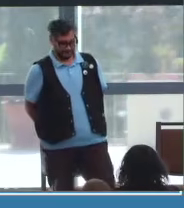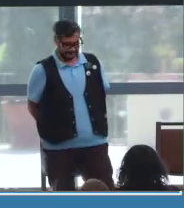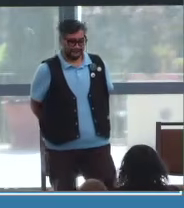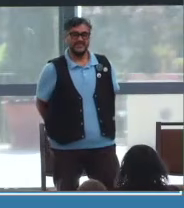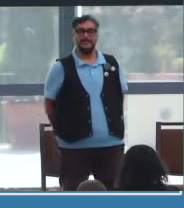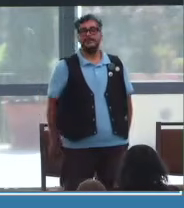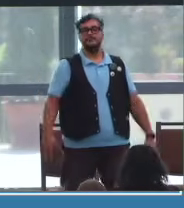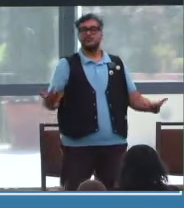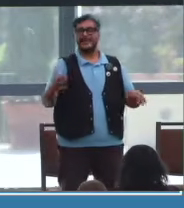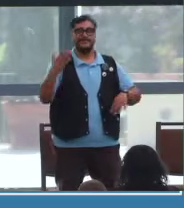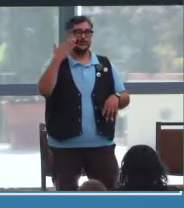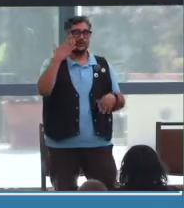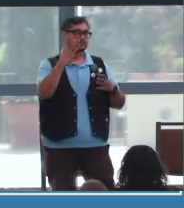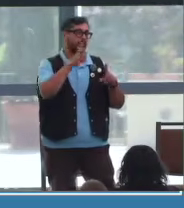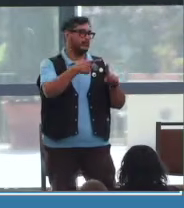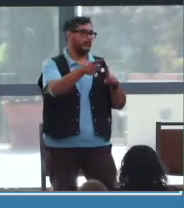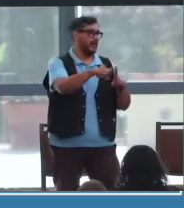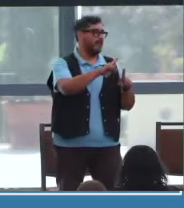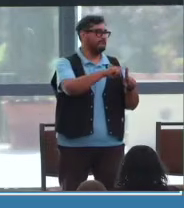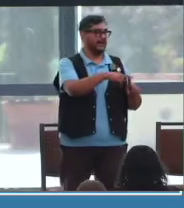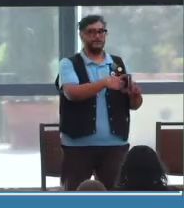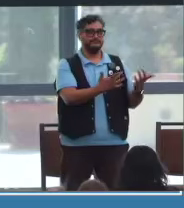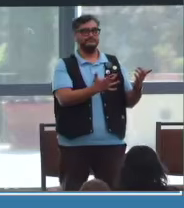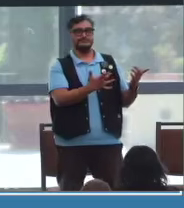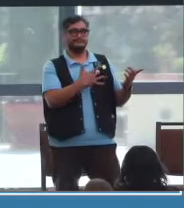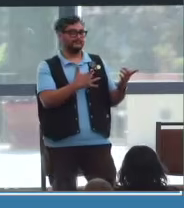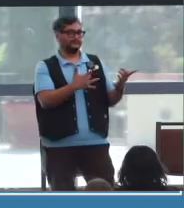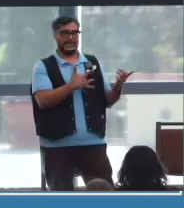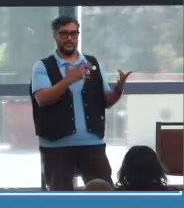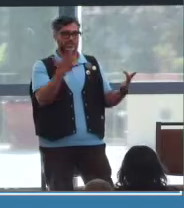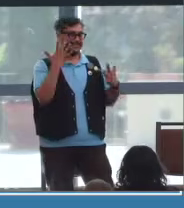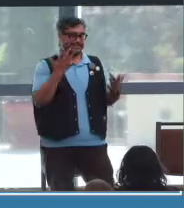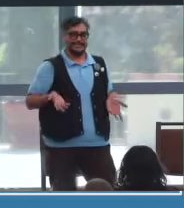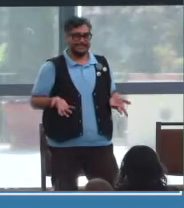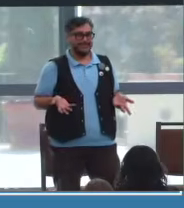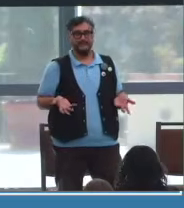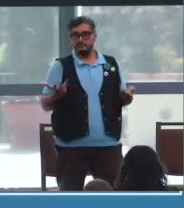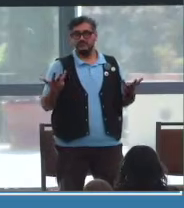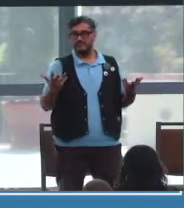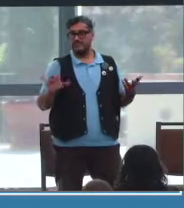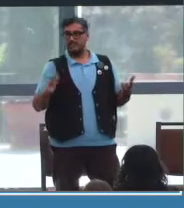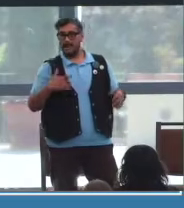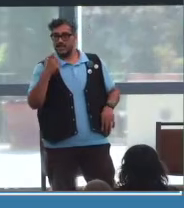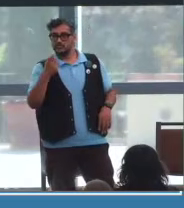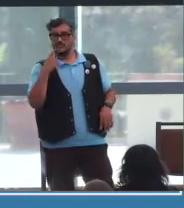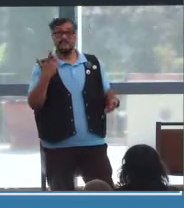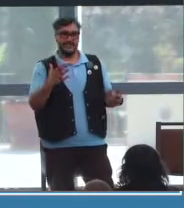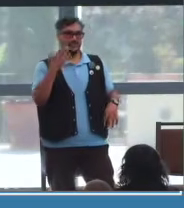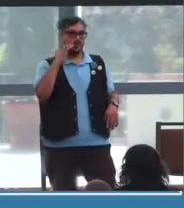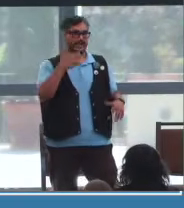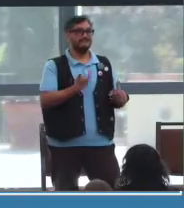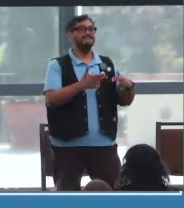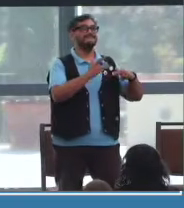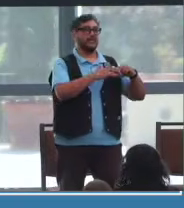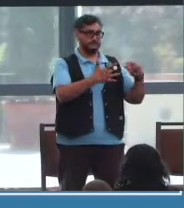So I know I've talked to this group before about cardiovascular disease. It's one of my interests in lupus, because we know that there's an increased risk